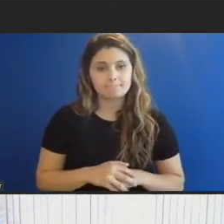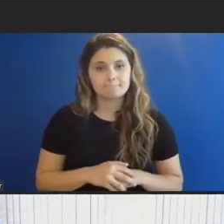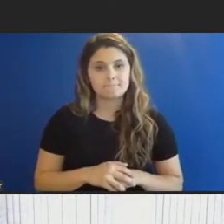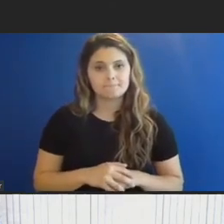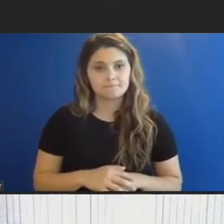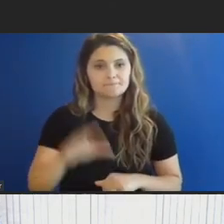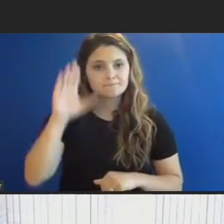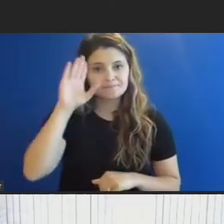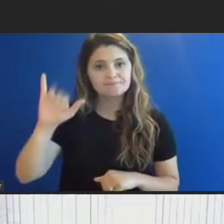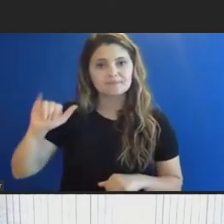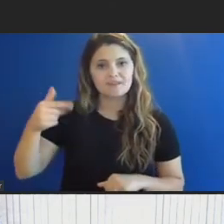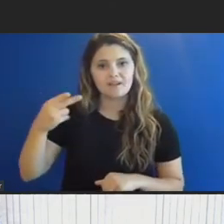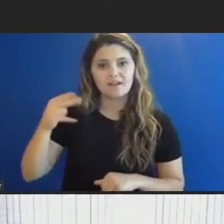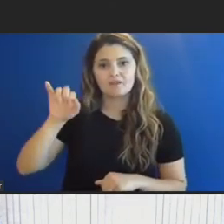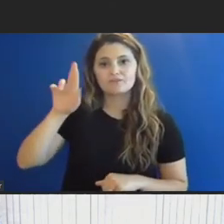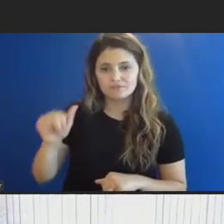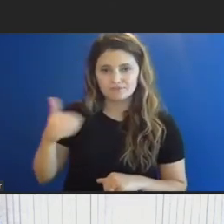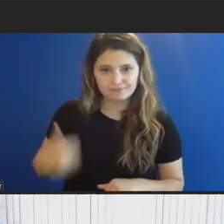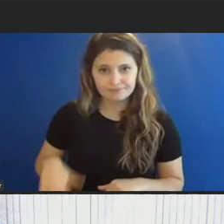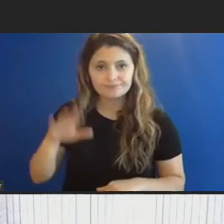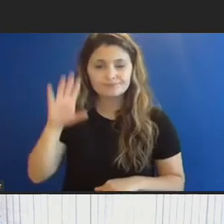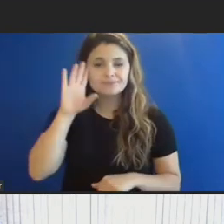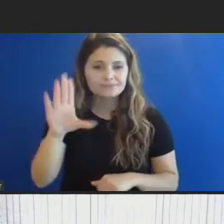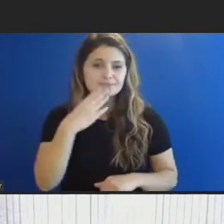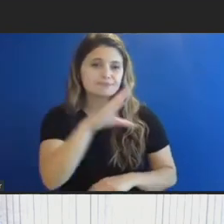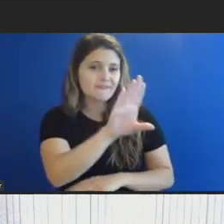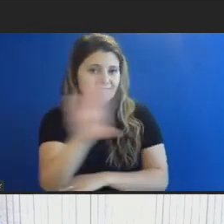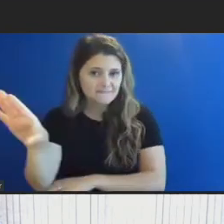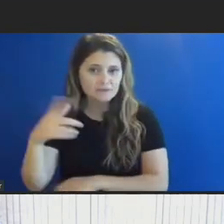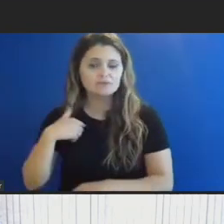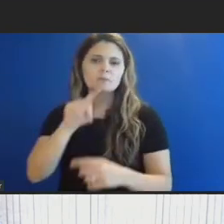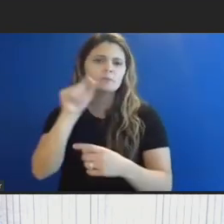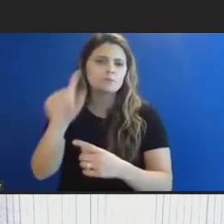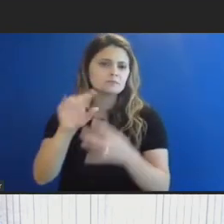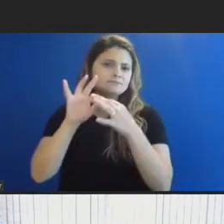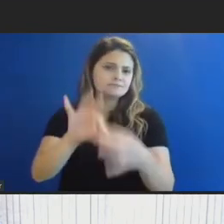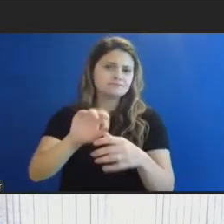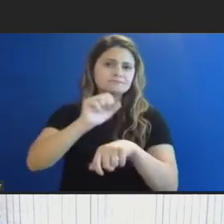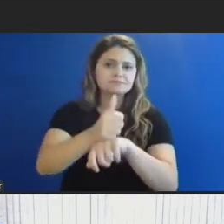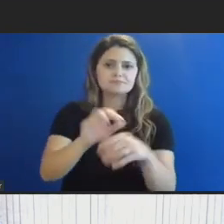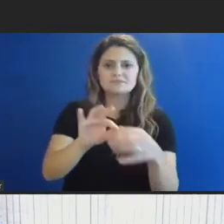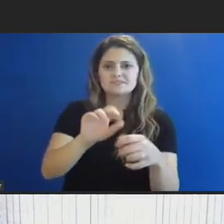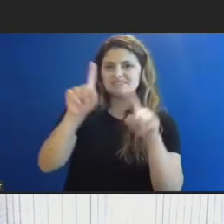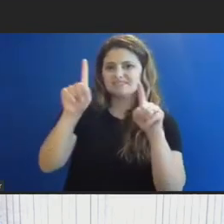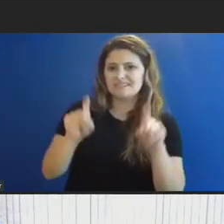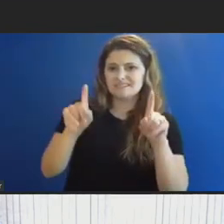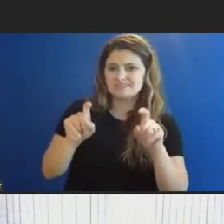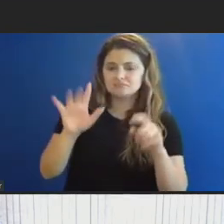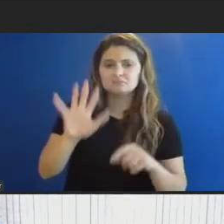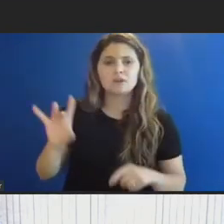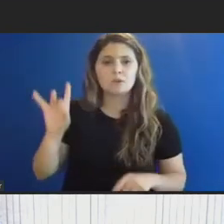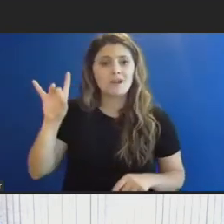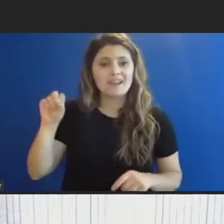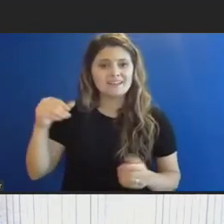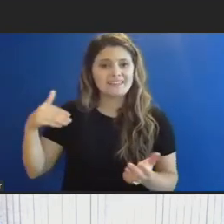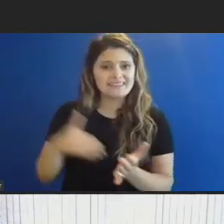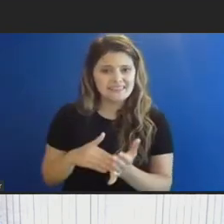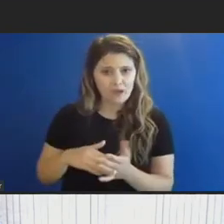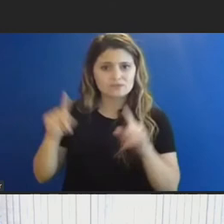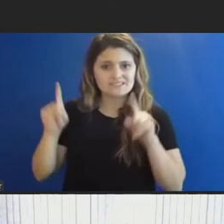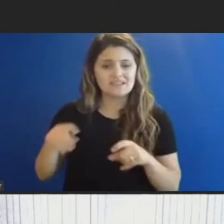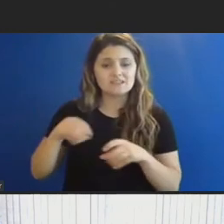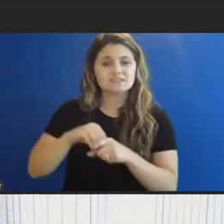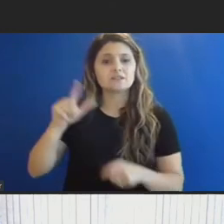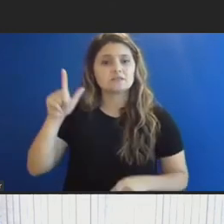Hello, good afternoon, everyone. So my question, it's more based on the testing. There has been around 80,000 tests done in